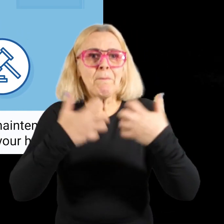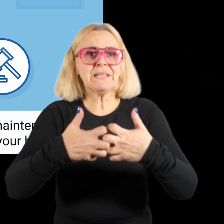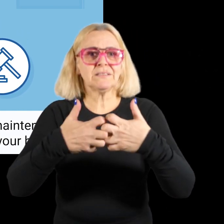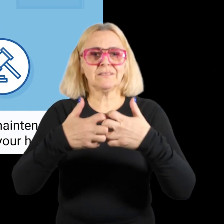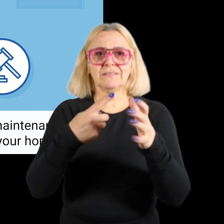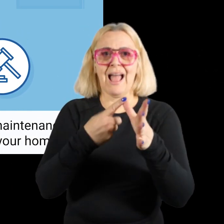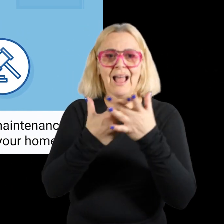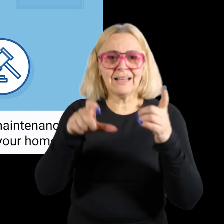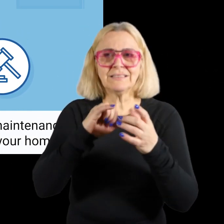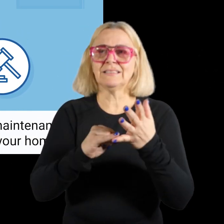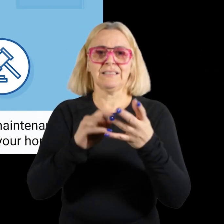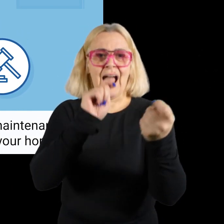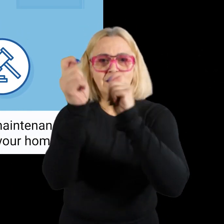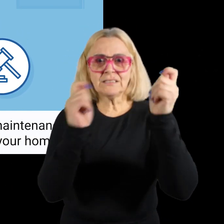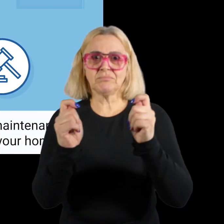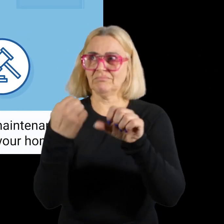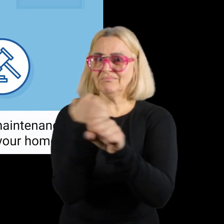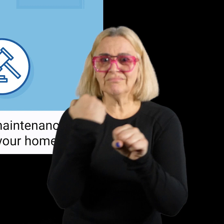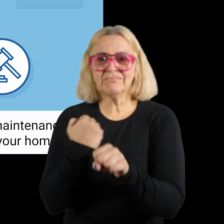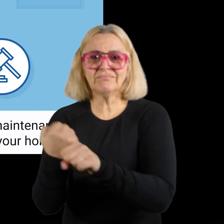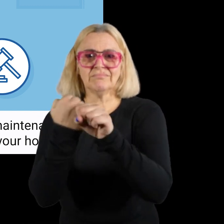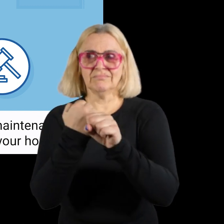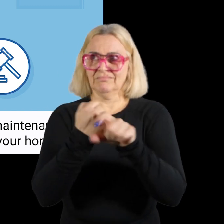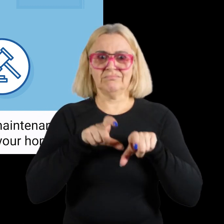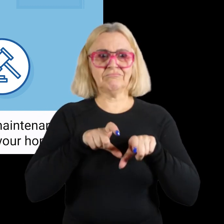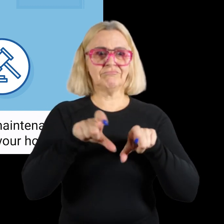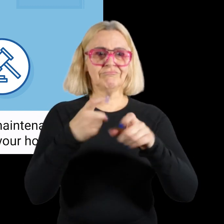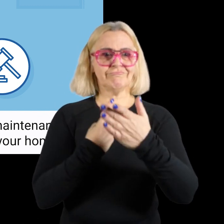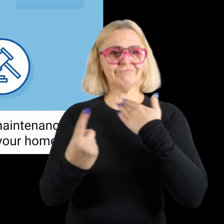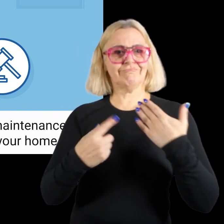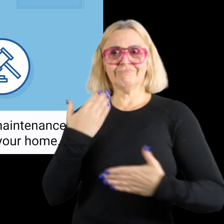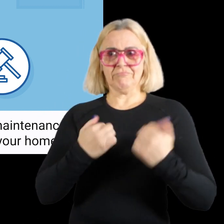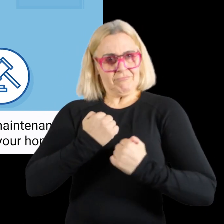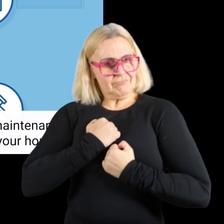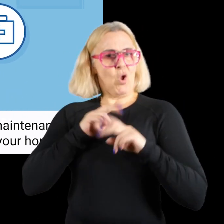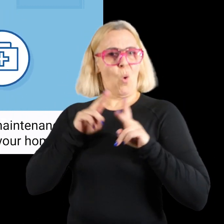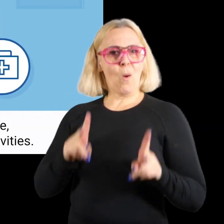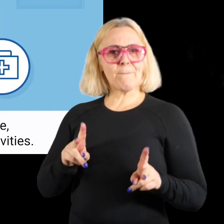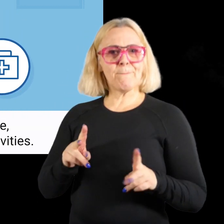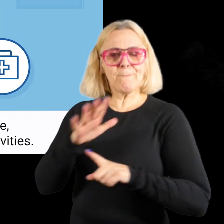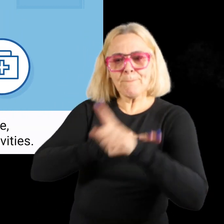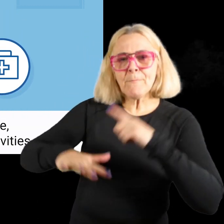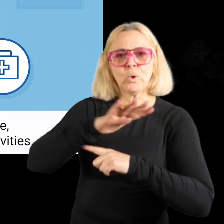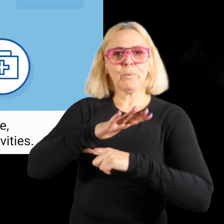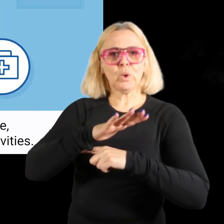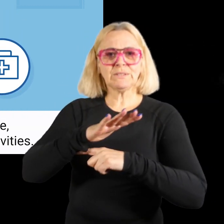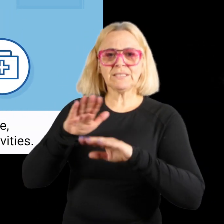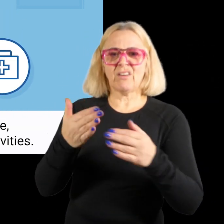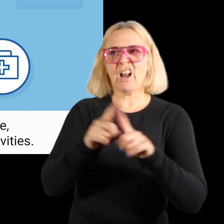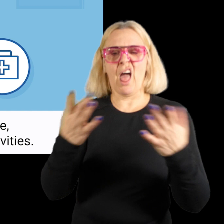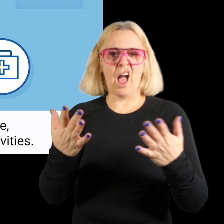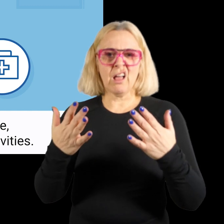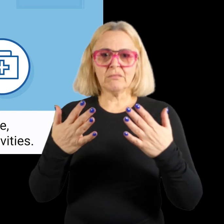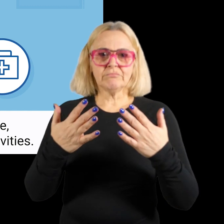equipment, aids and adaptations or maintenance services to help you to remain as independent as possible in your home, community-based services such